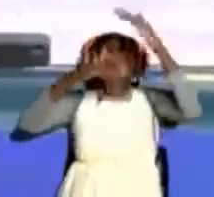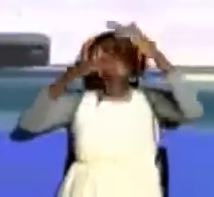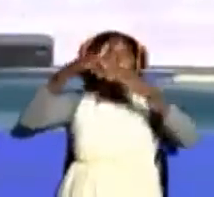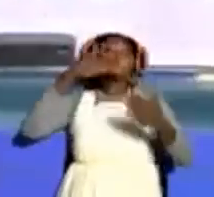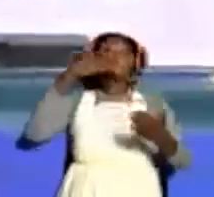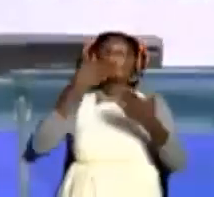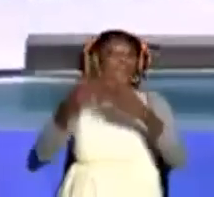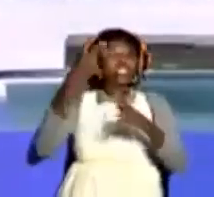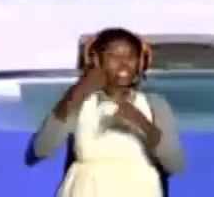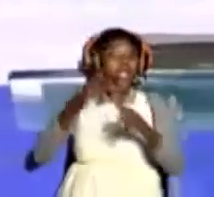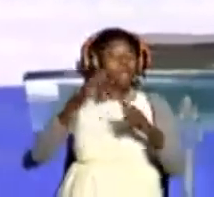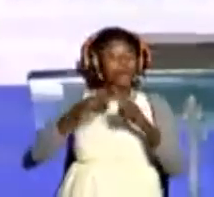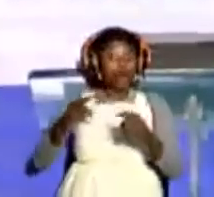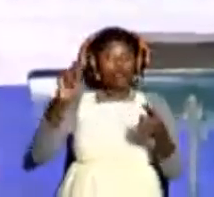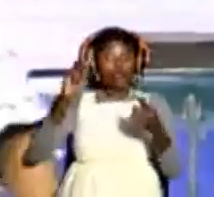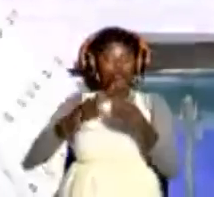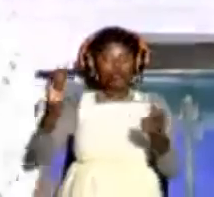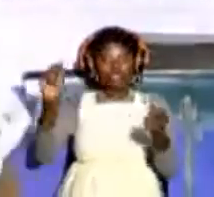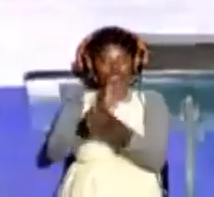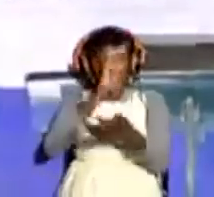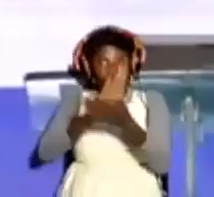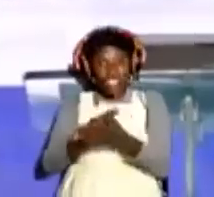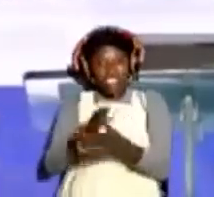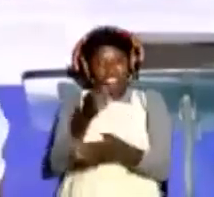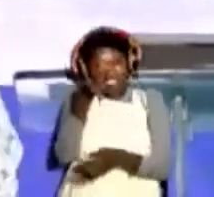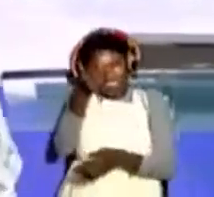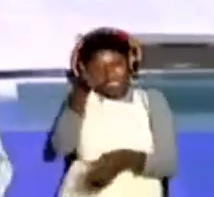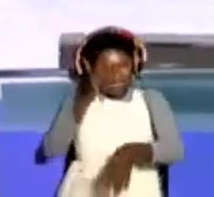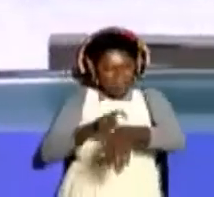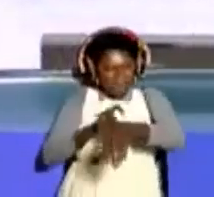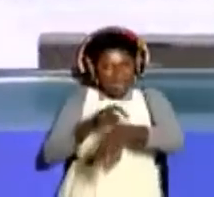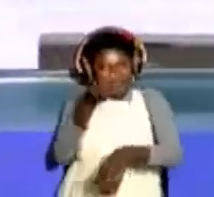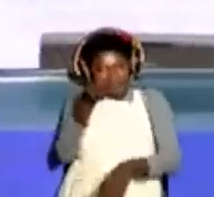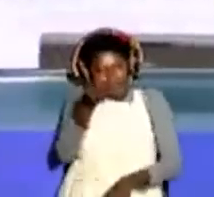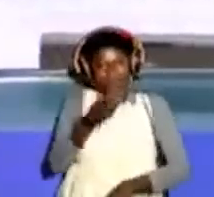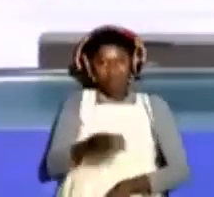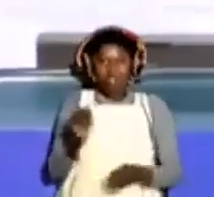2 months to put it in the dust.